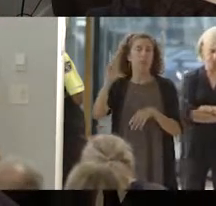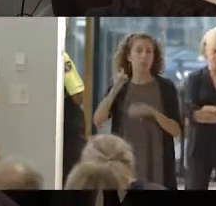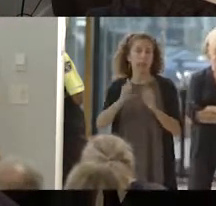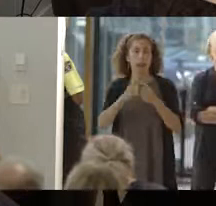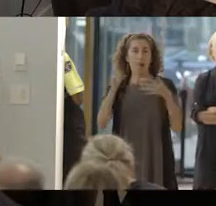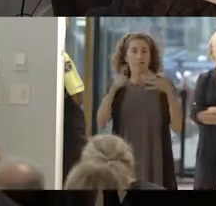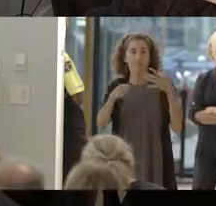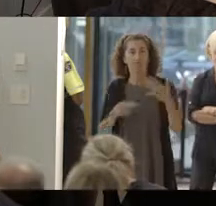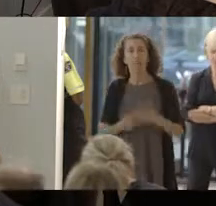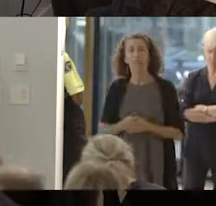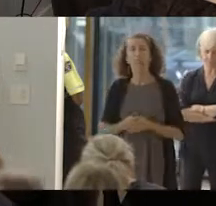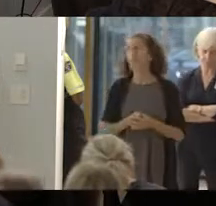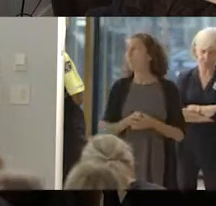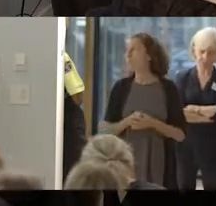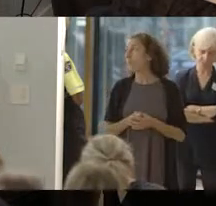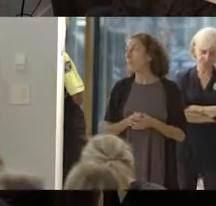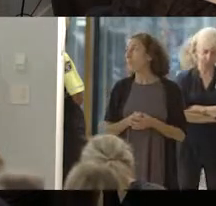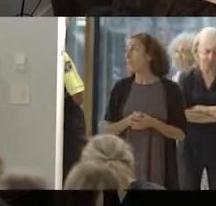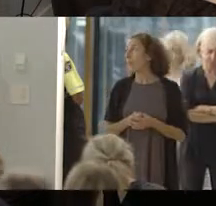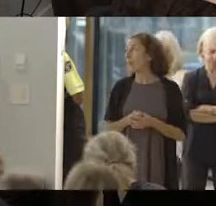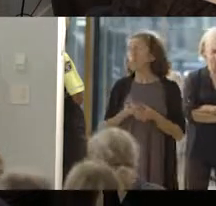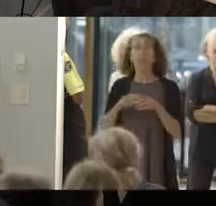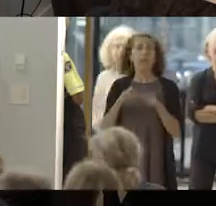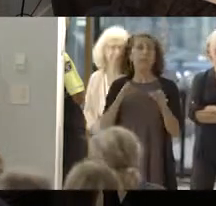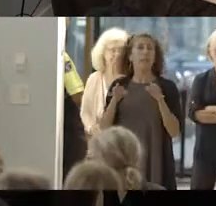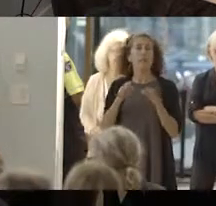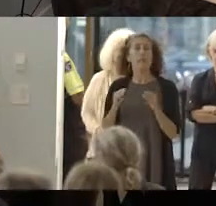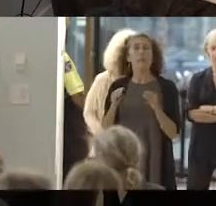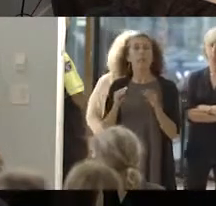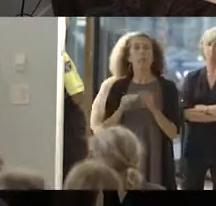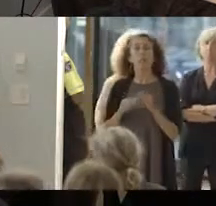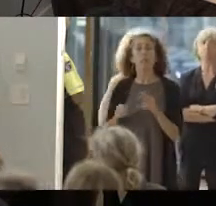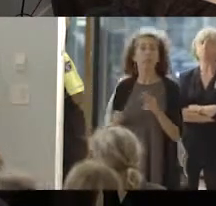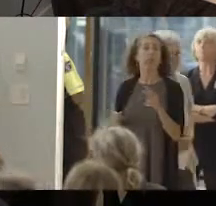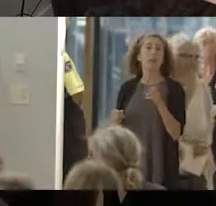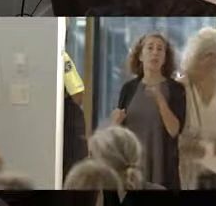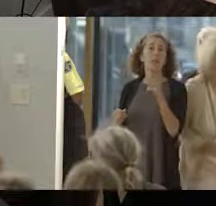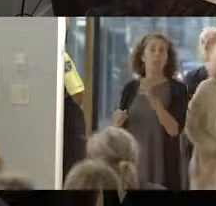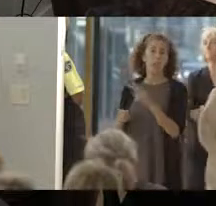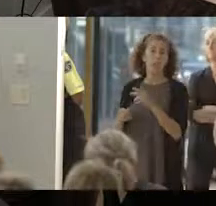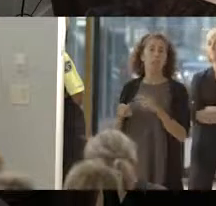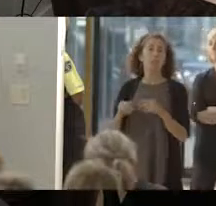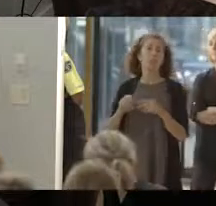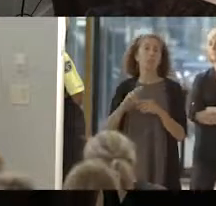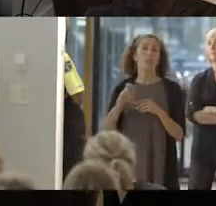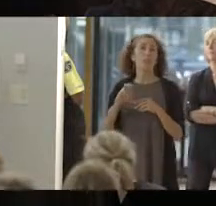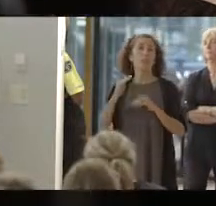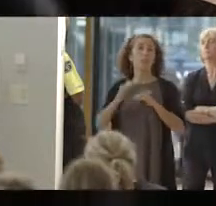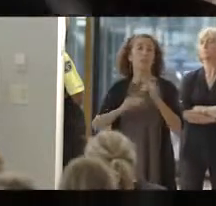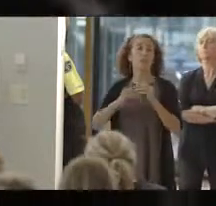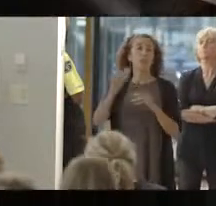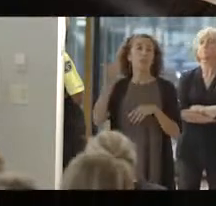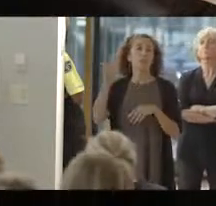this process. But to go through the broad strokes here, we're basically looking at something that would reconstruct the area in front of the Winter